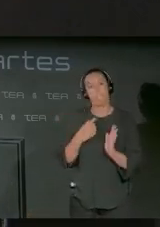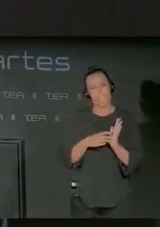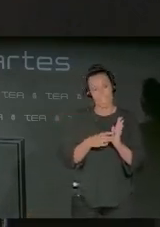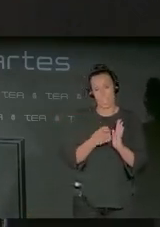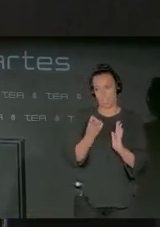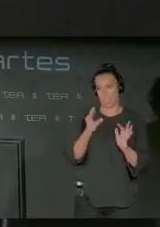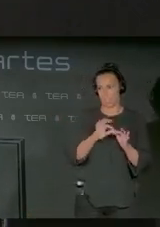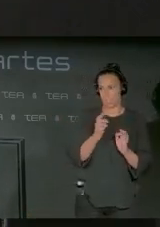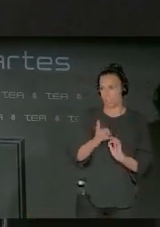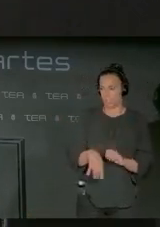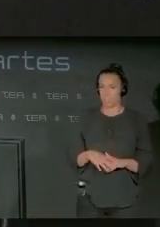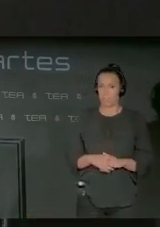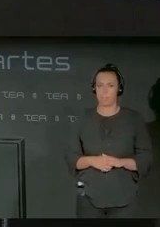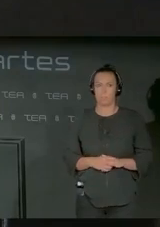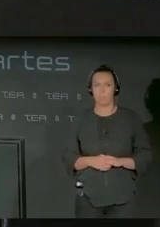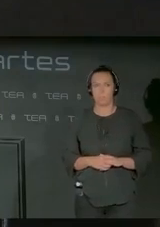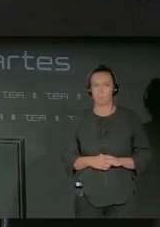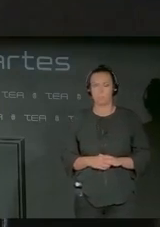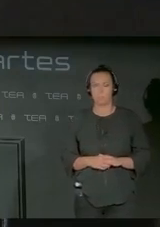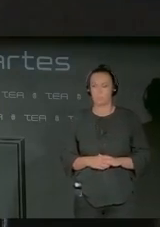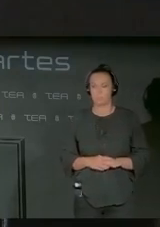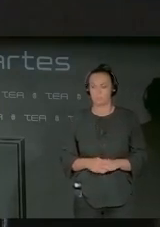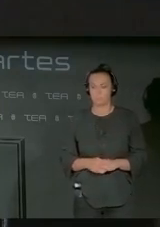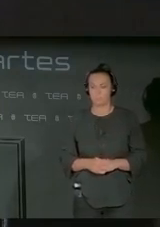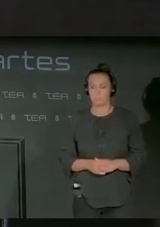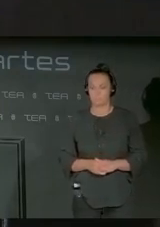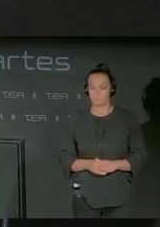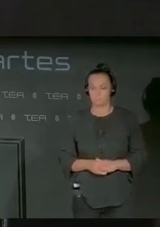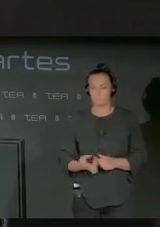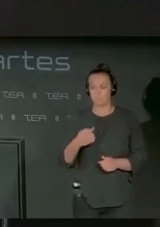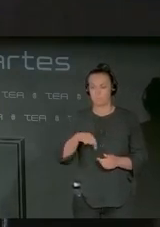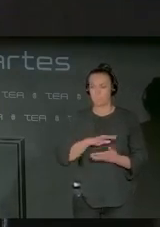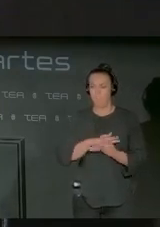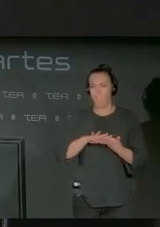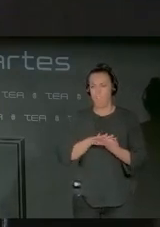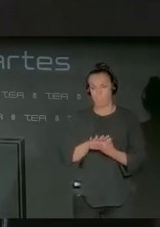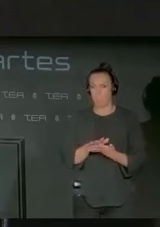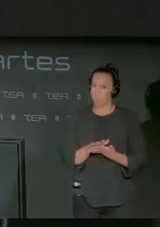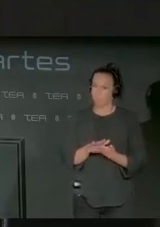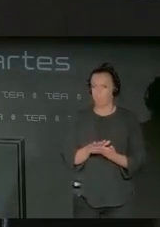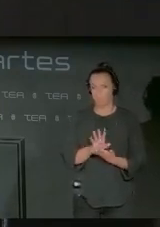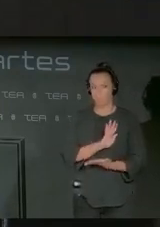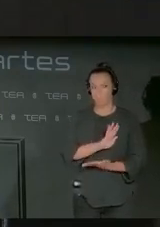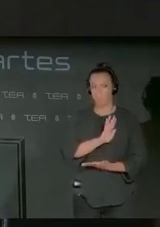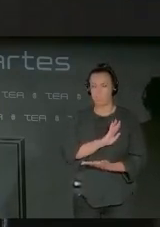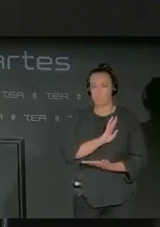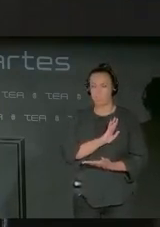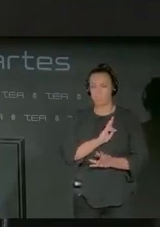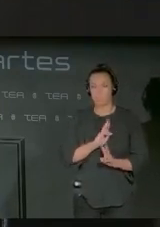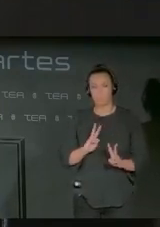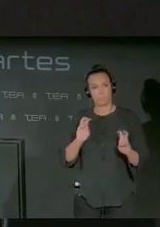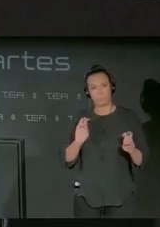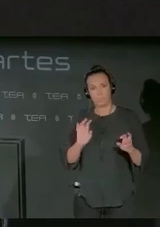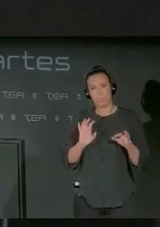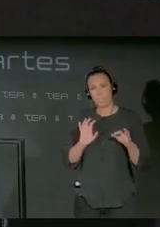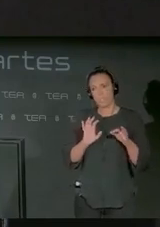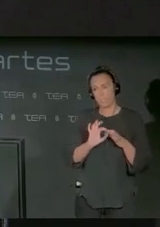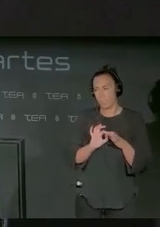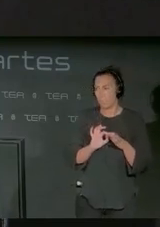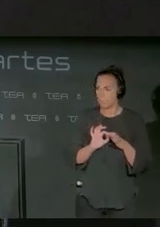I mean, a lot of what we're talking about, we've just talked about, is part of today and tomorrow as well. So partly, I think the organisers got us up front to sort